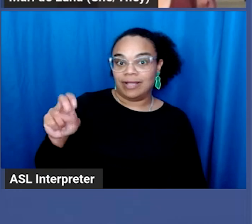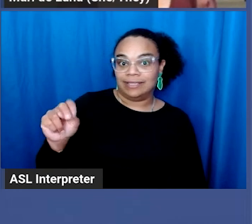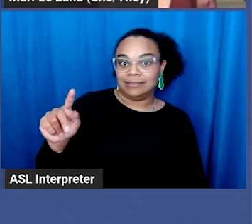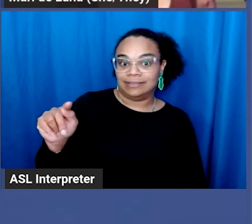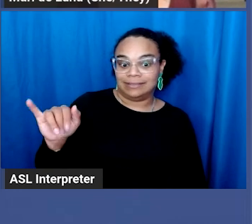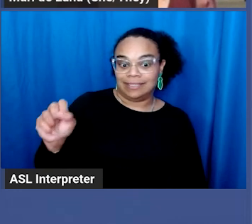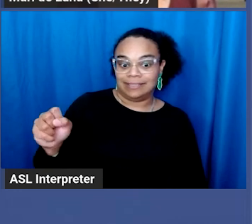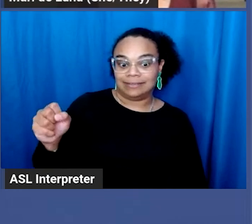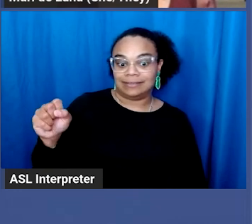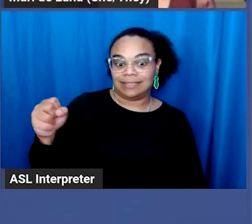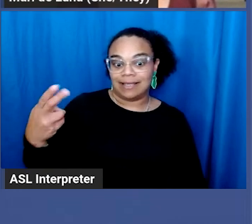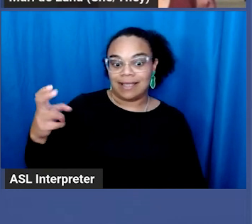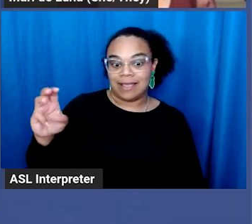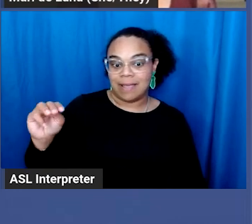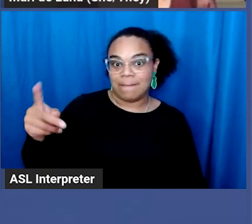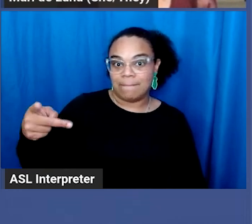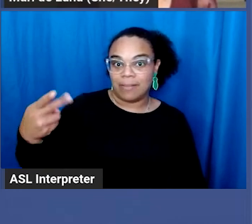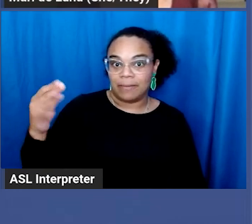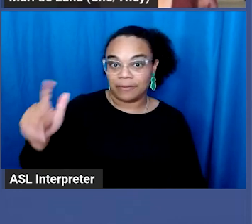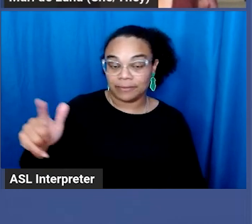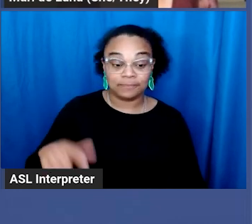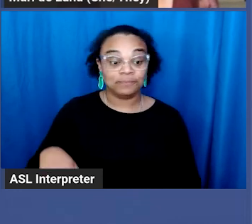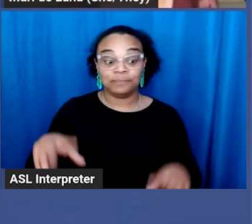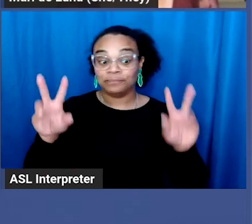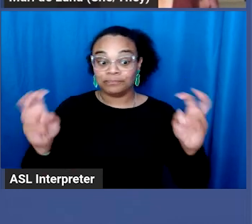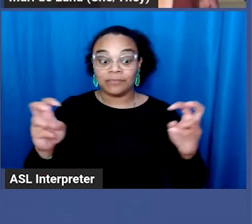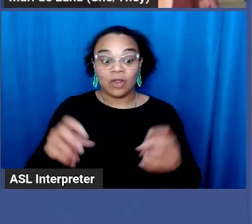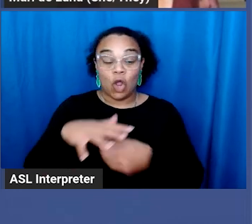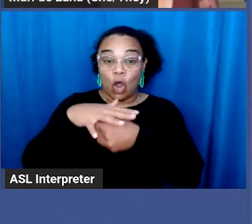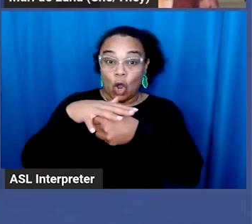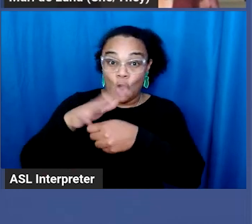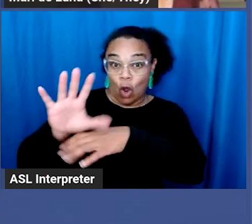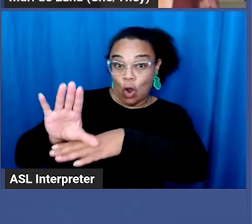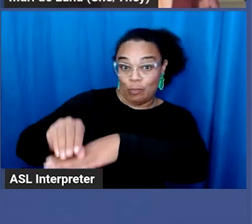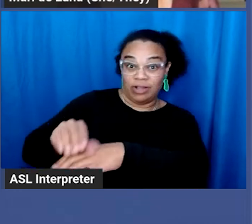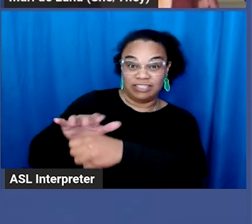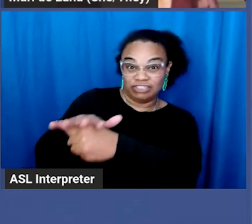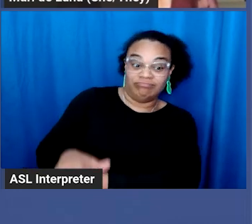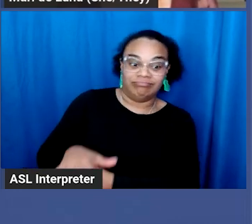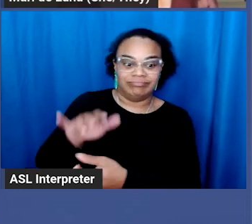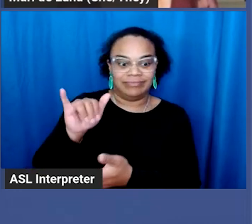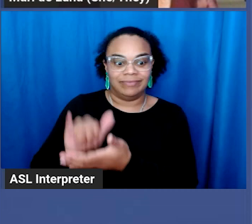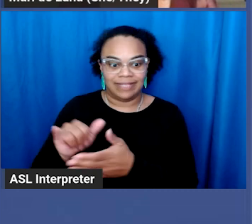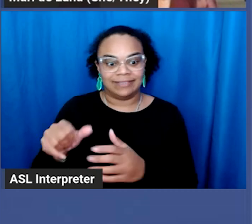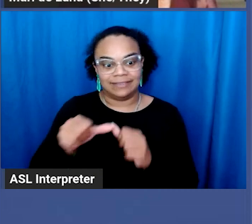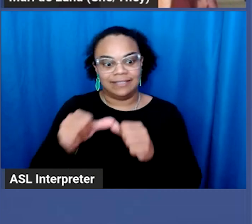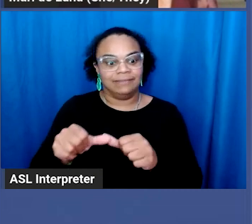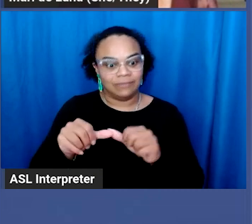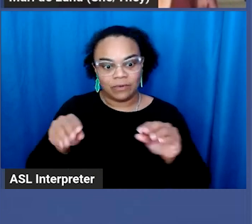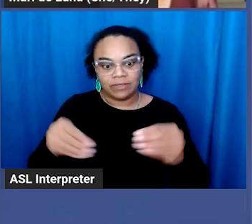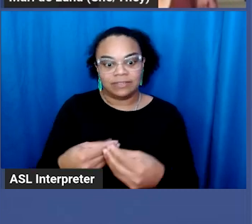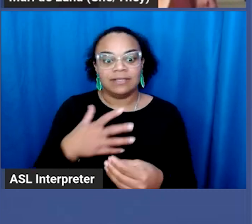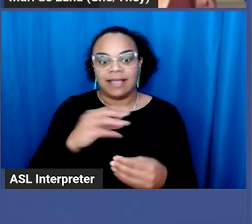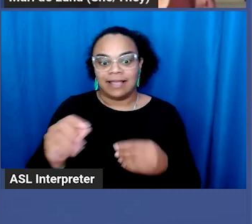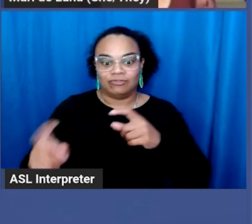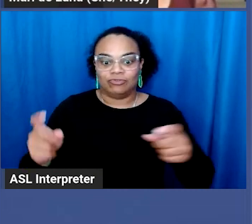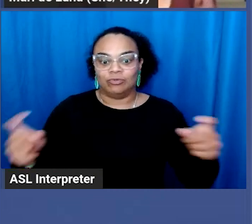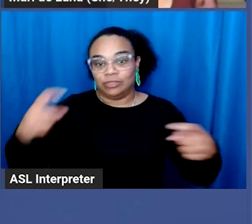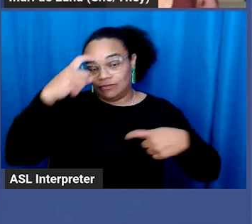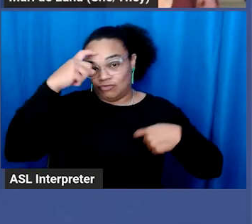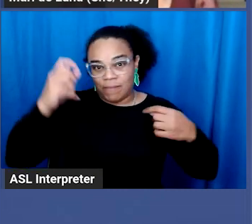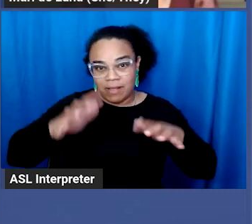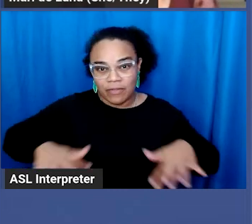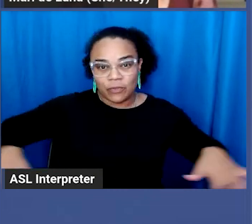it reads the following. It reads, "Oppression is the organization and distribution of trauma throughout our community." And so